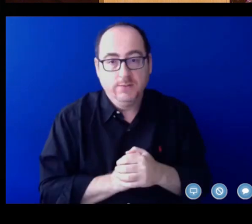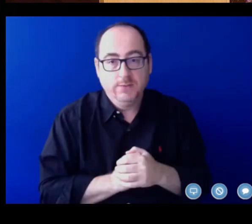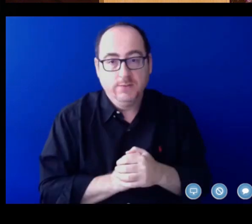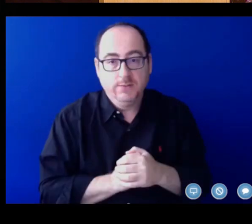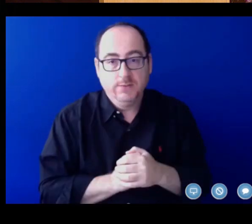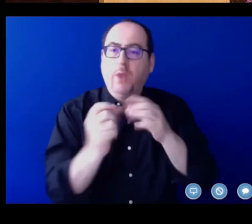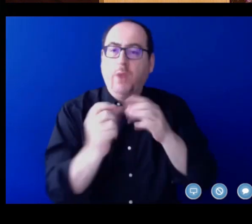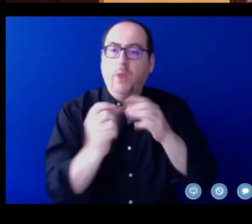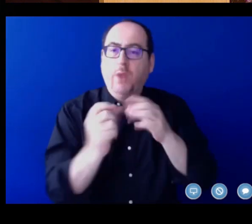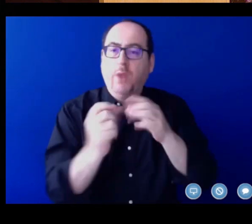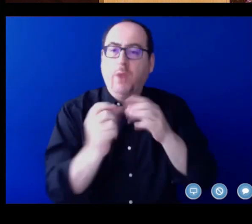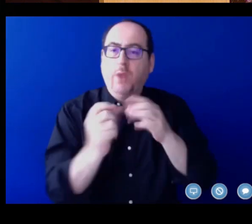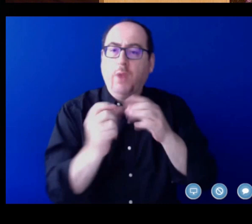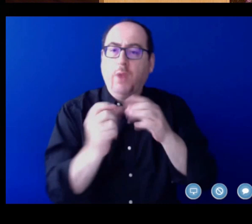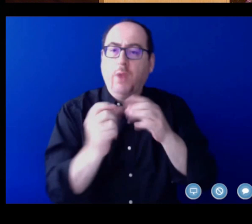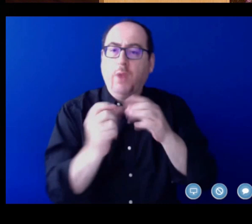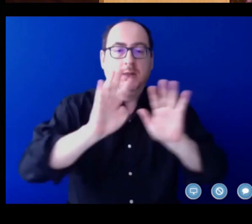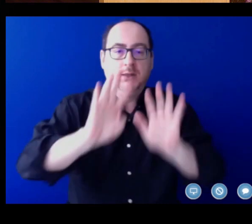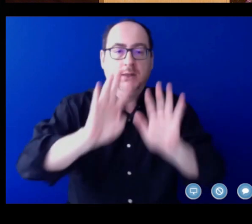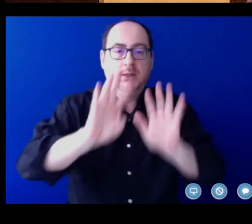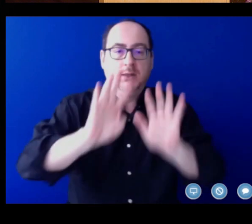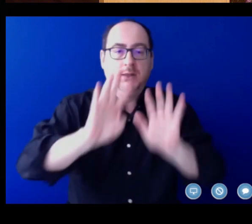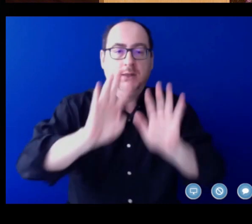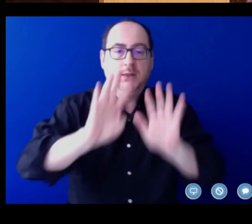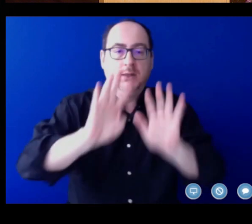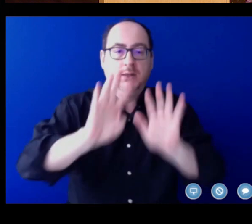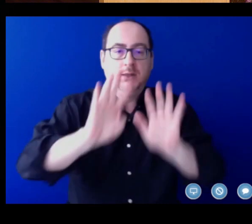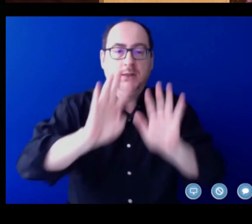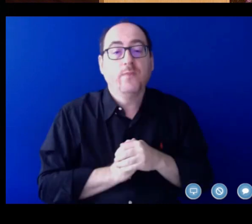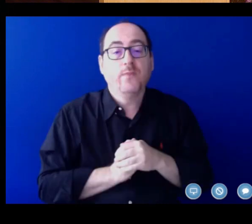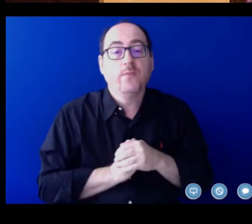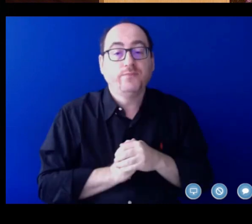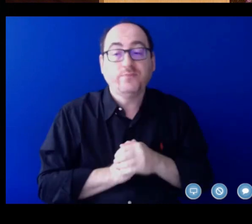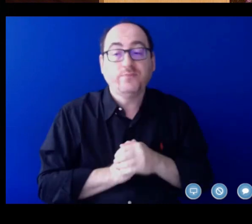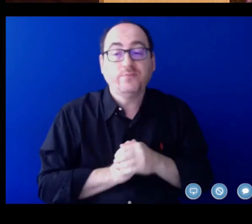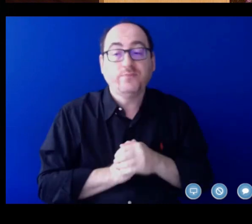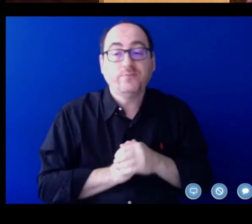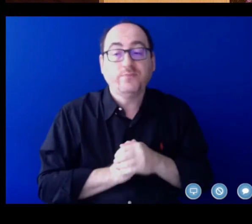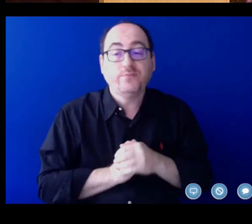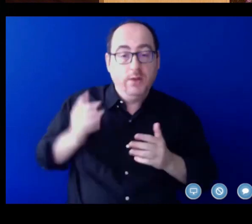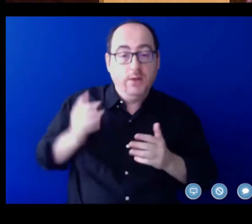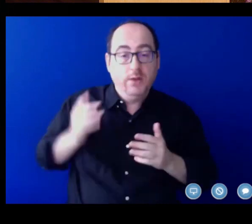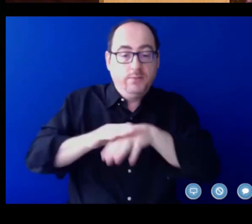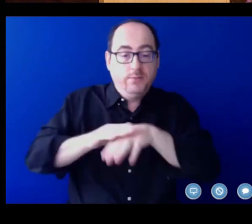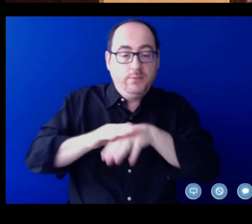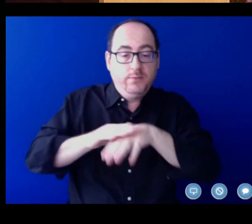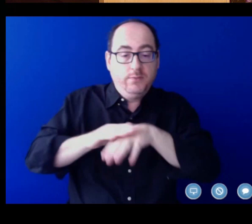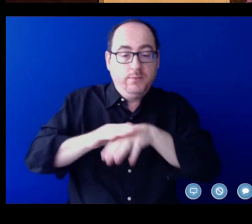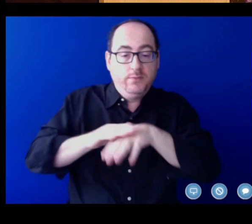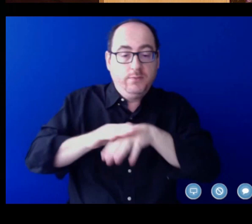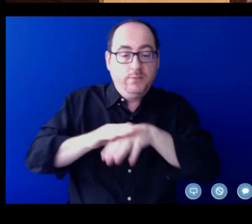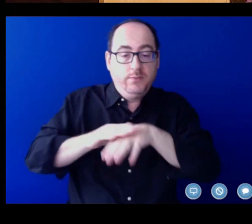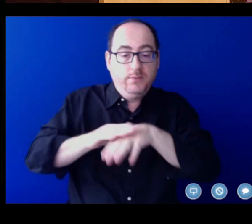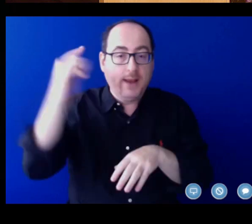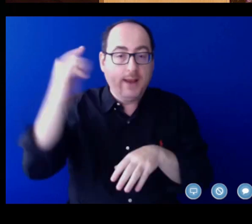Crenshaw, who argued that black women were excluded from feminist discourse, which was based on the worldview and experience of white women, and